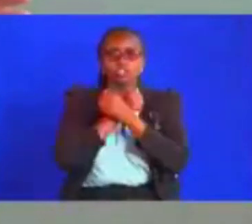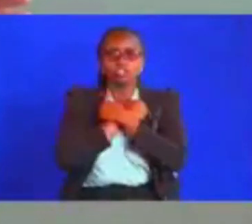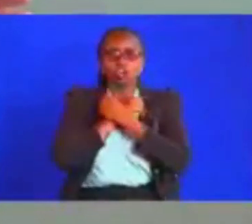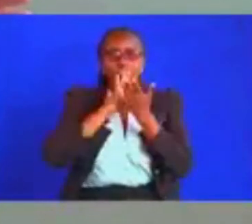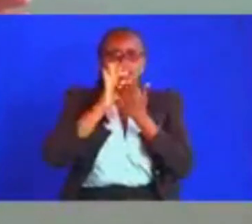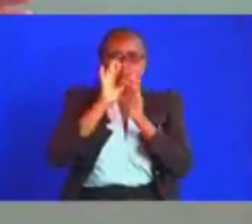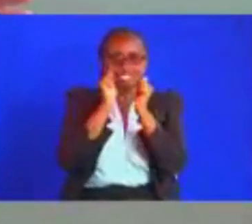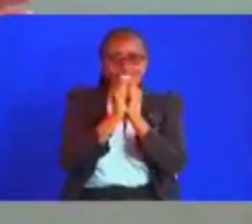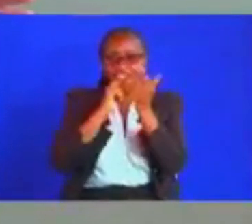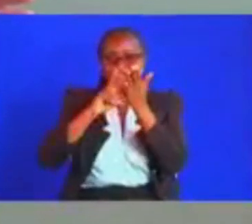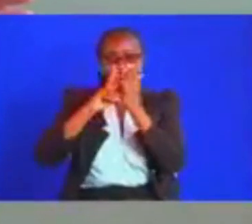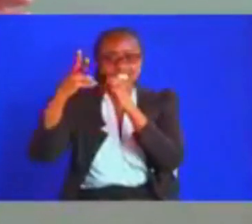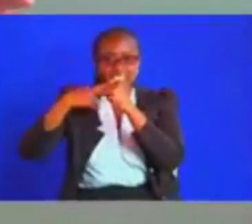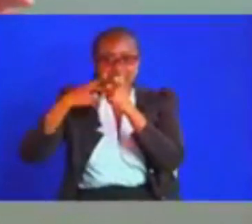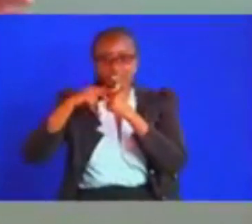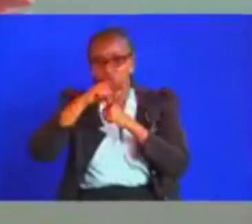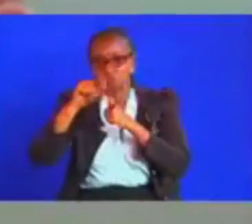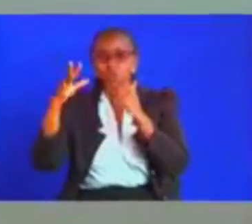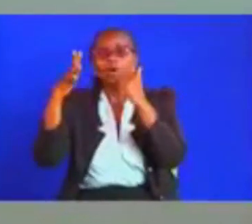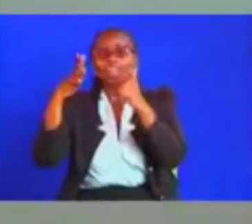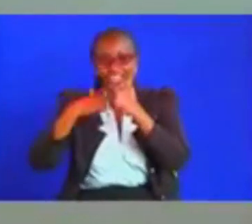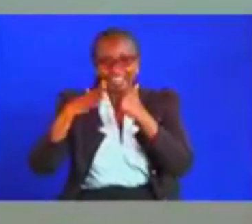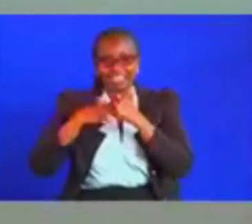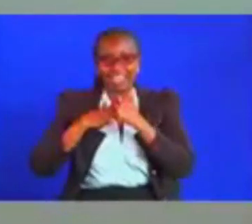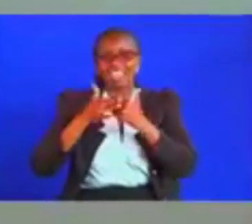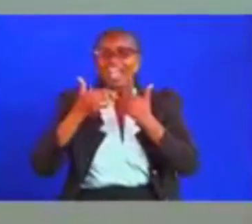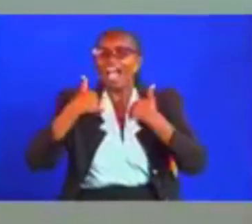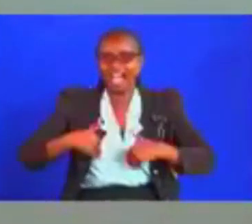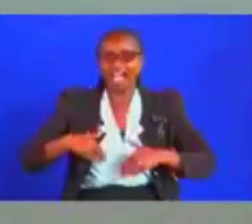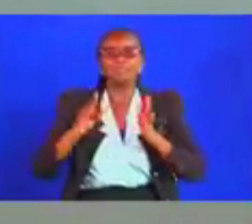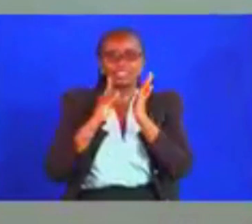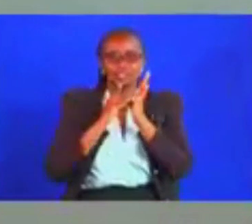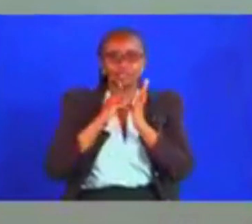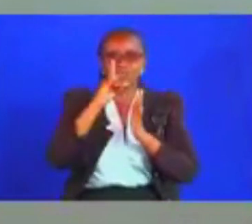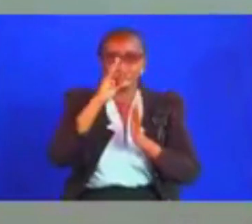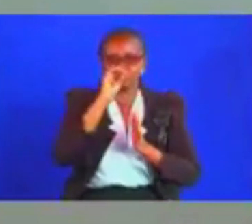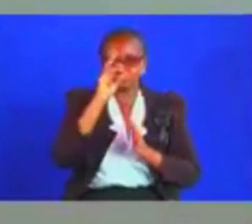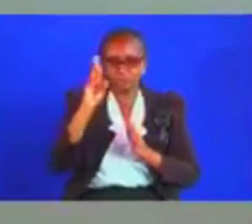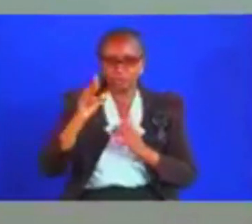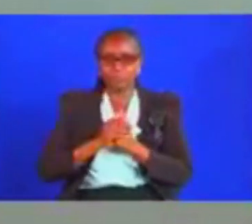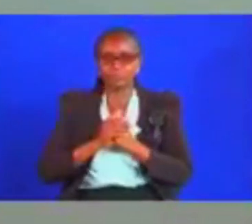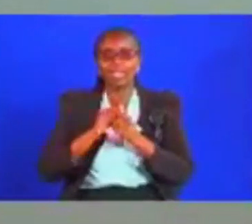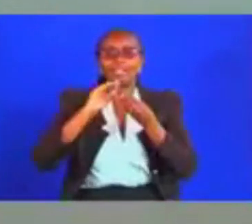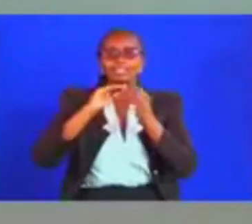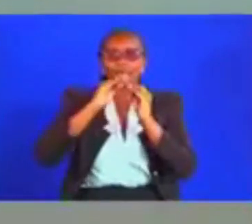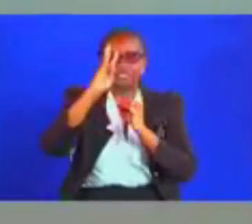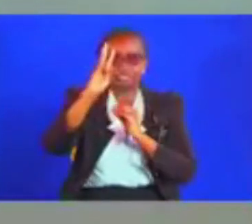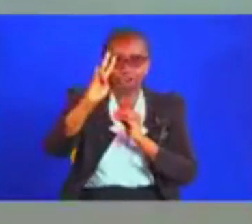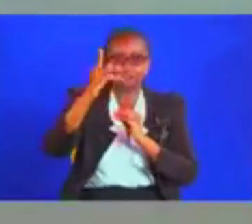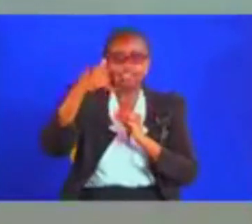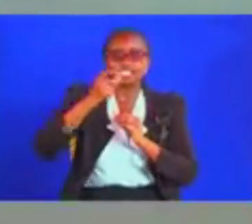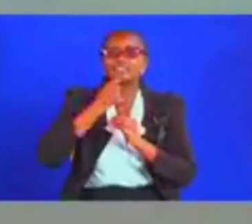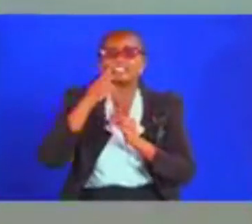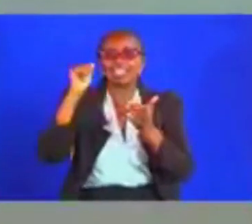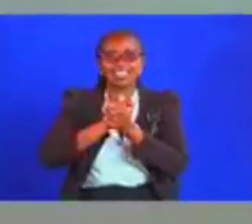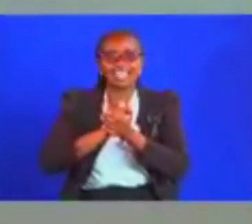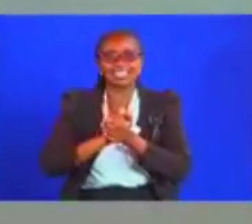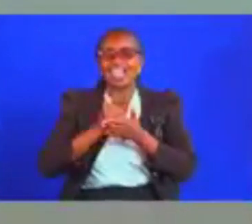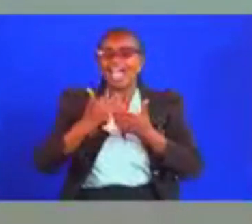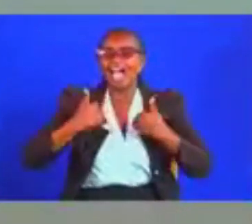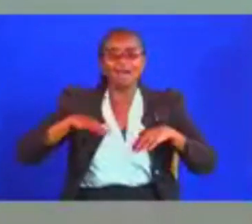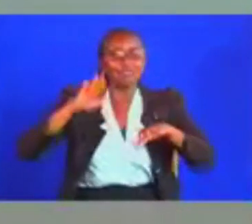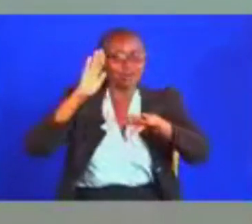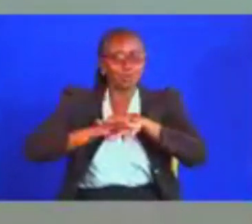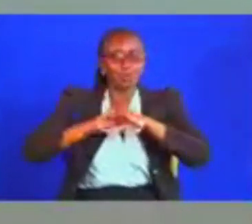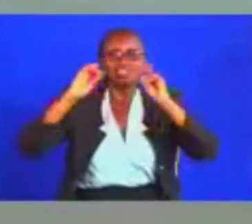verse 7 and verse 9. I am the door. Number four, he said, I am the good